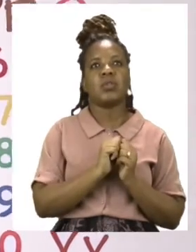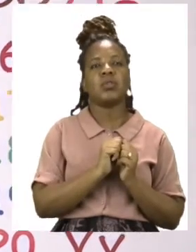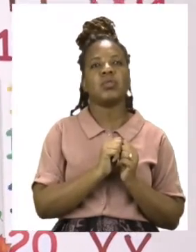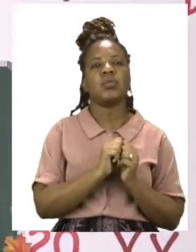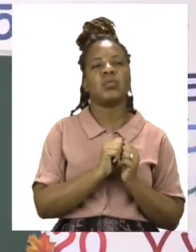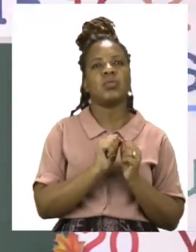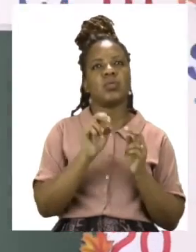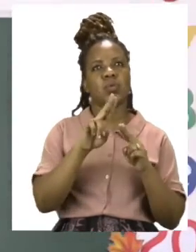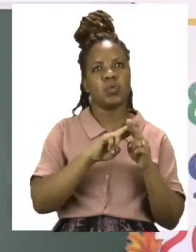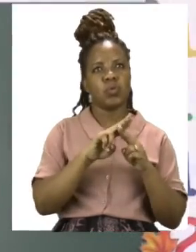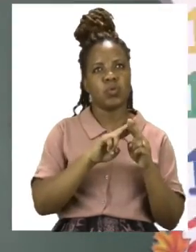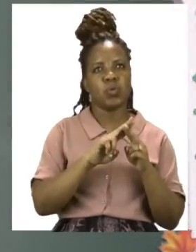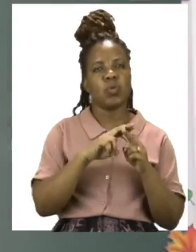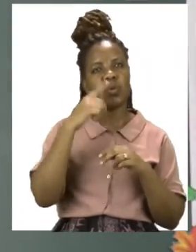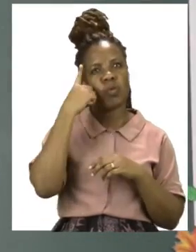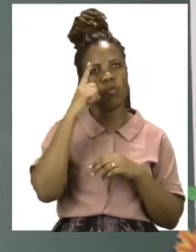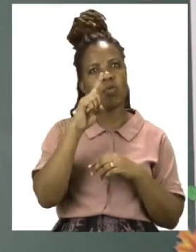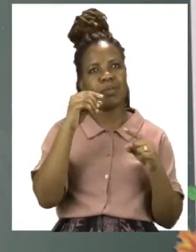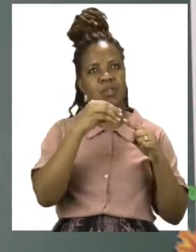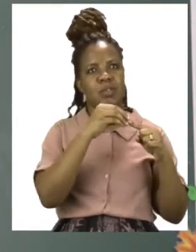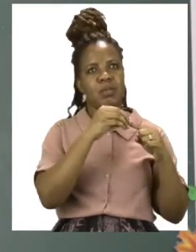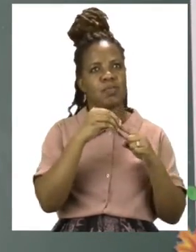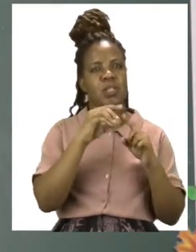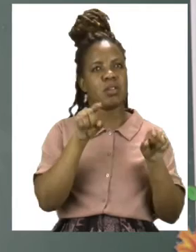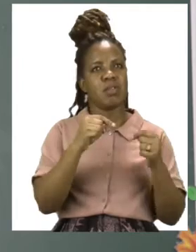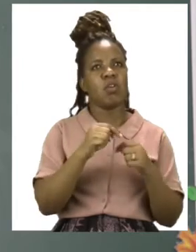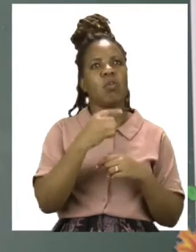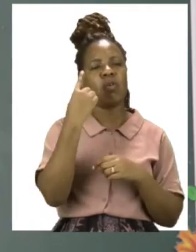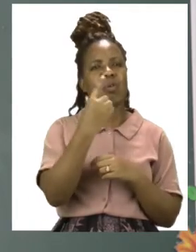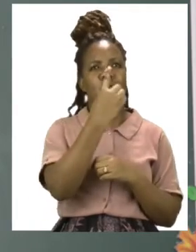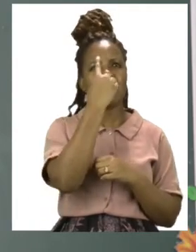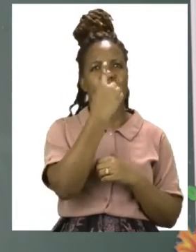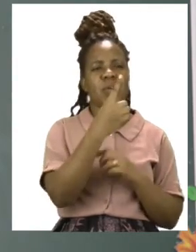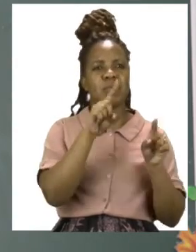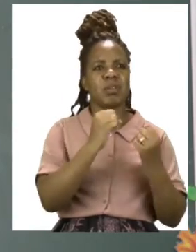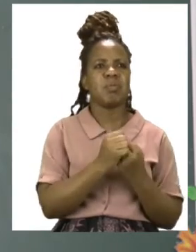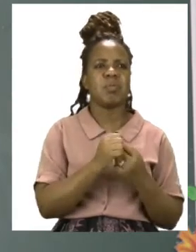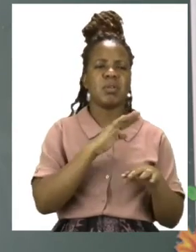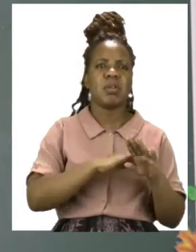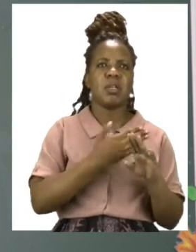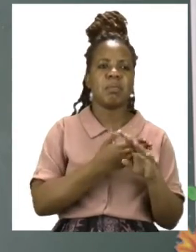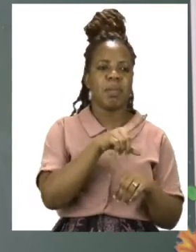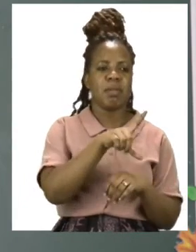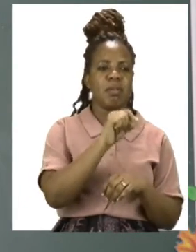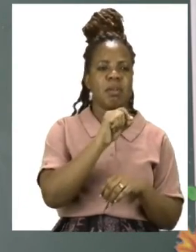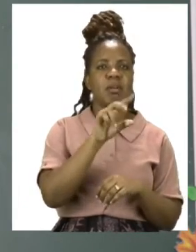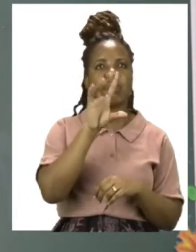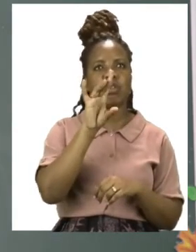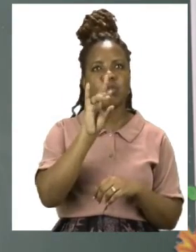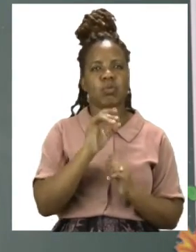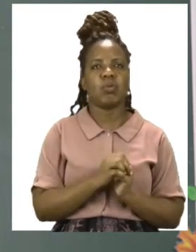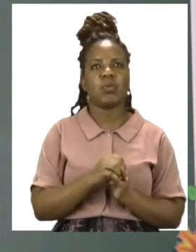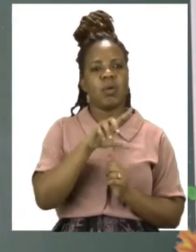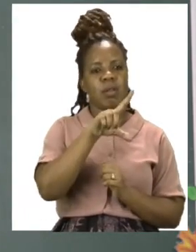one thing. The dog, the teacher. Then we